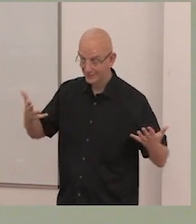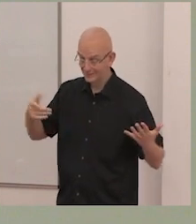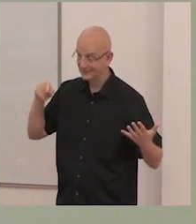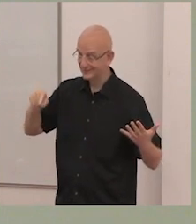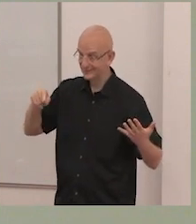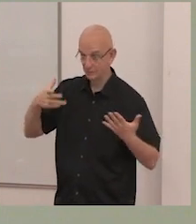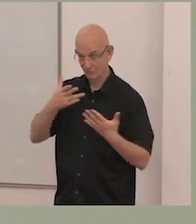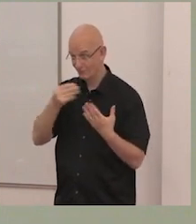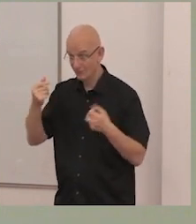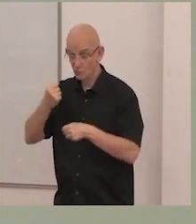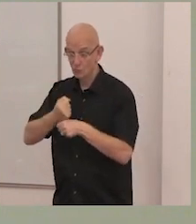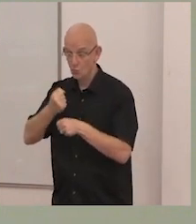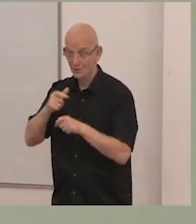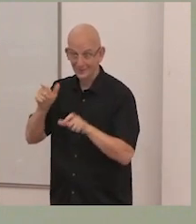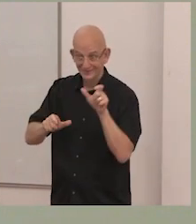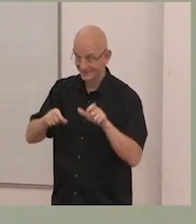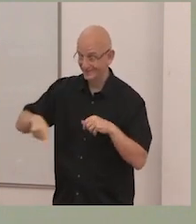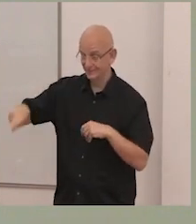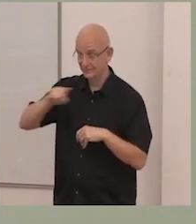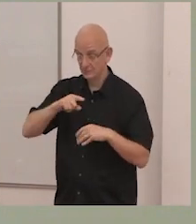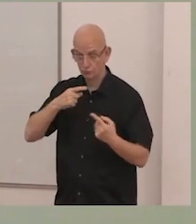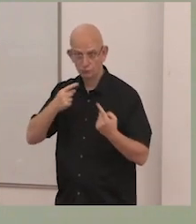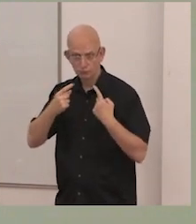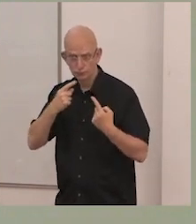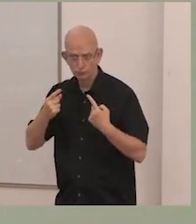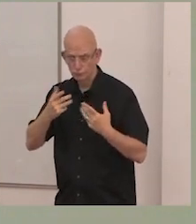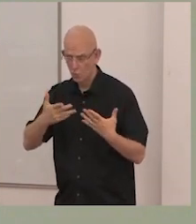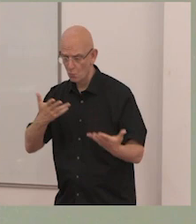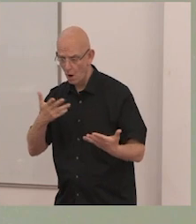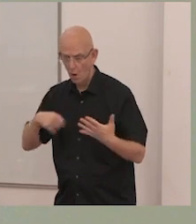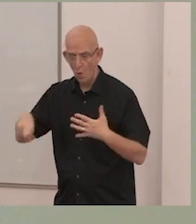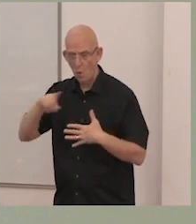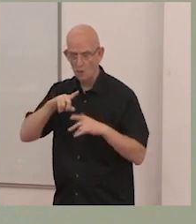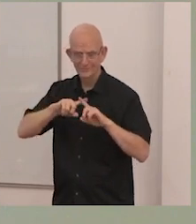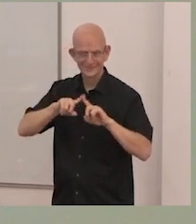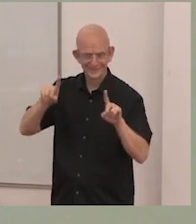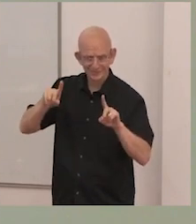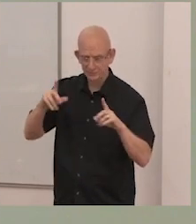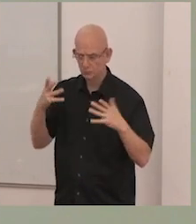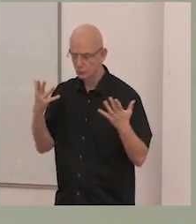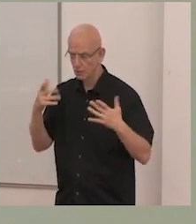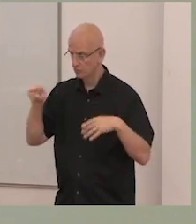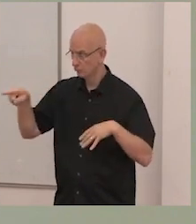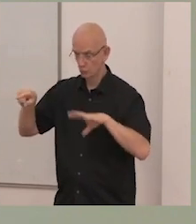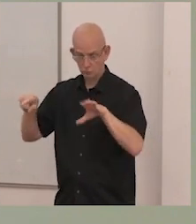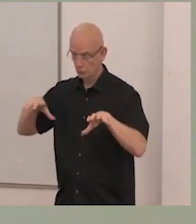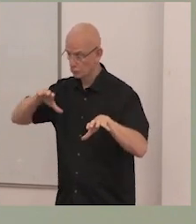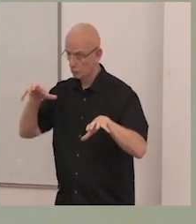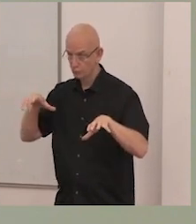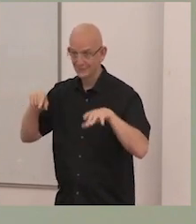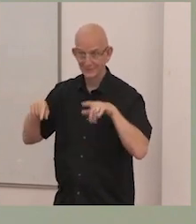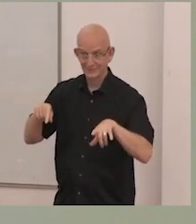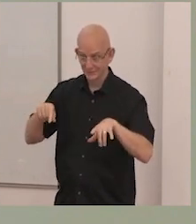a big difference between these two countries. But they saw this difference in the way